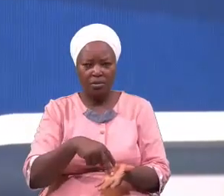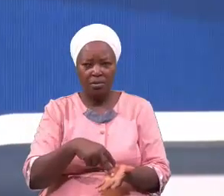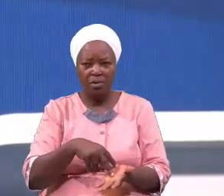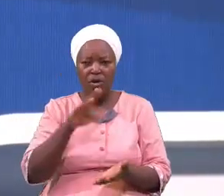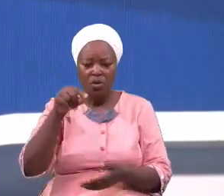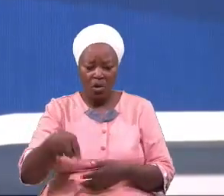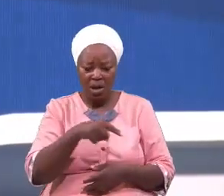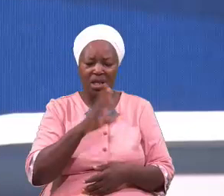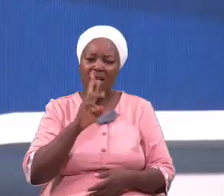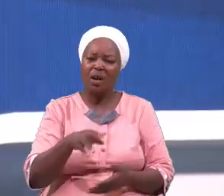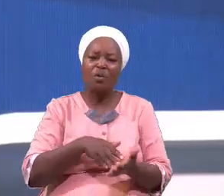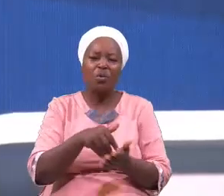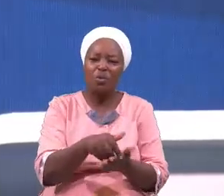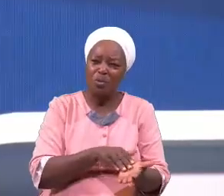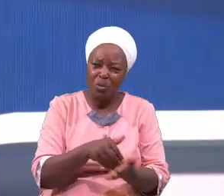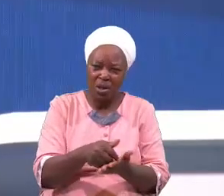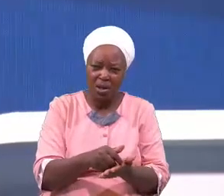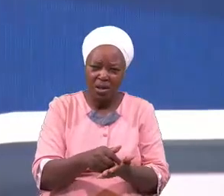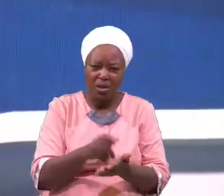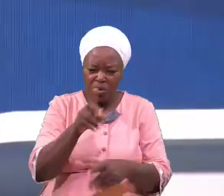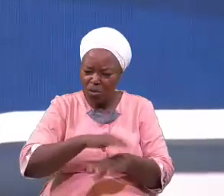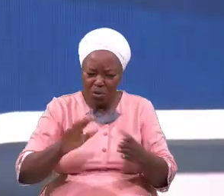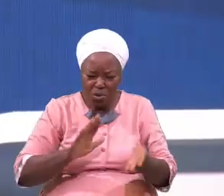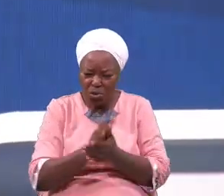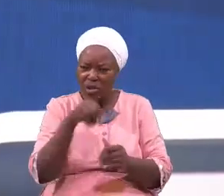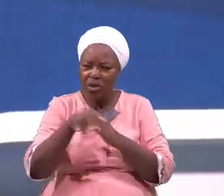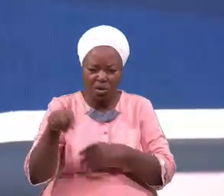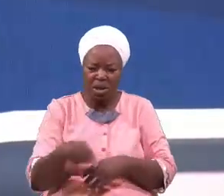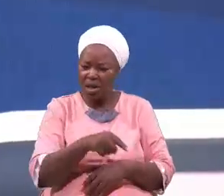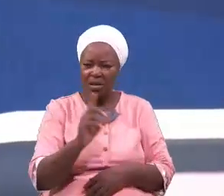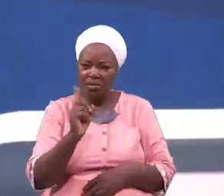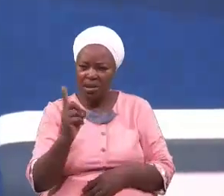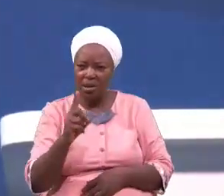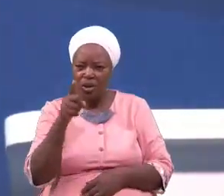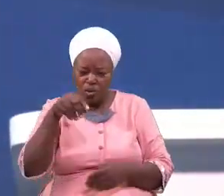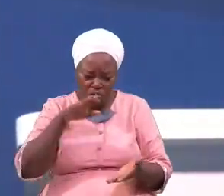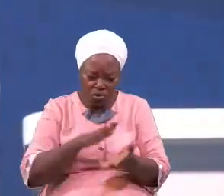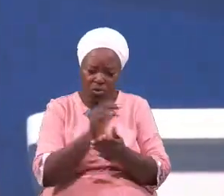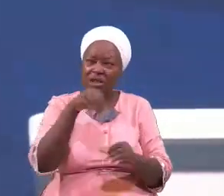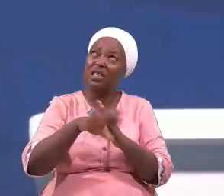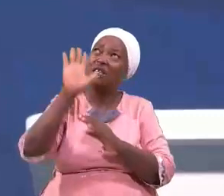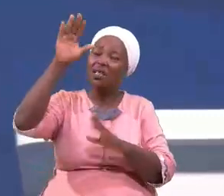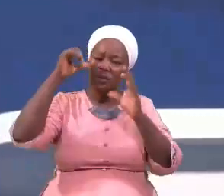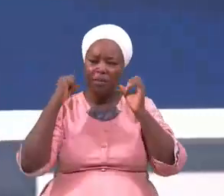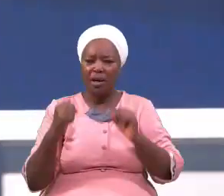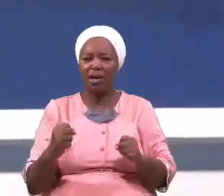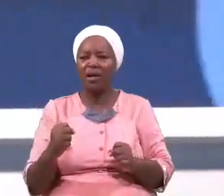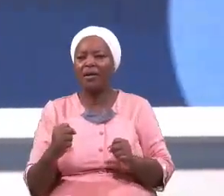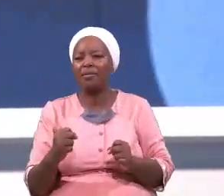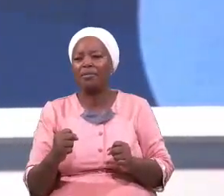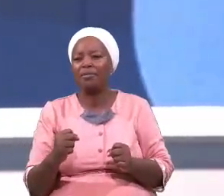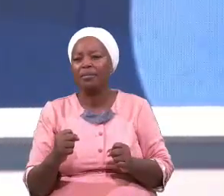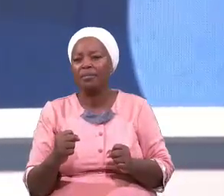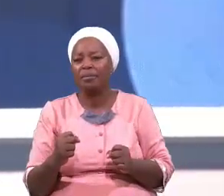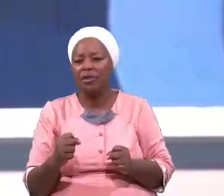are weak. You don't trust in your legs. You trust in his power.